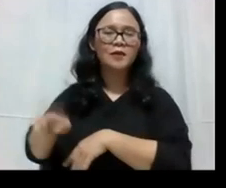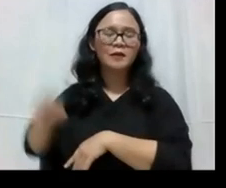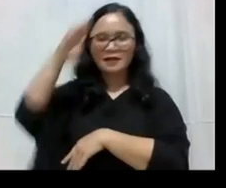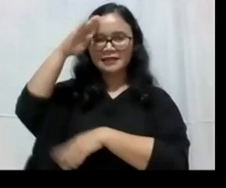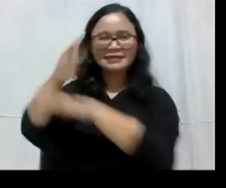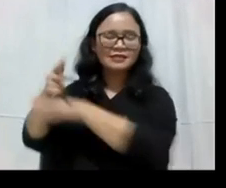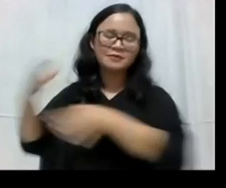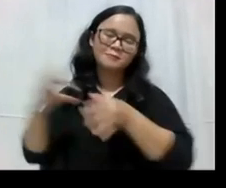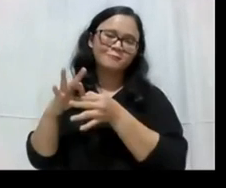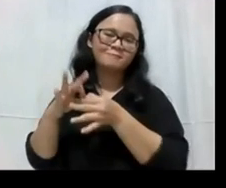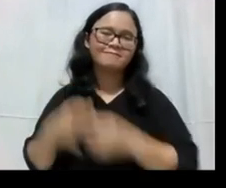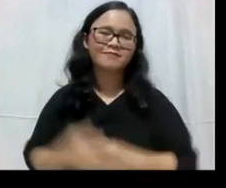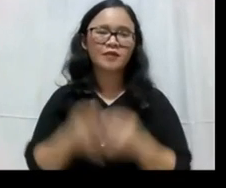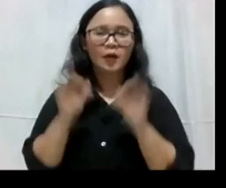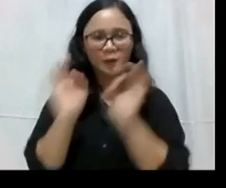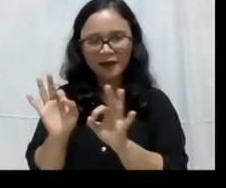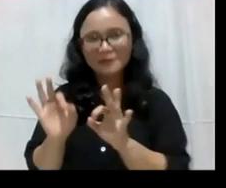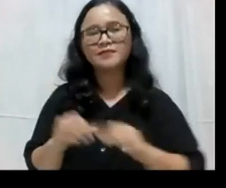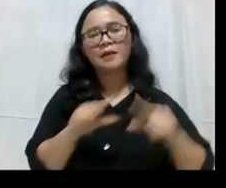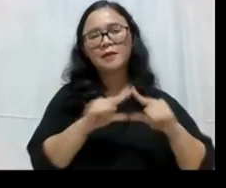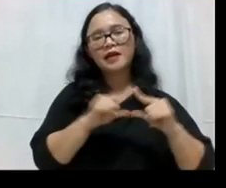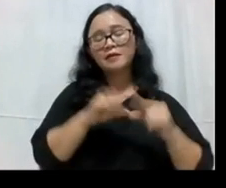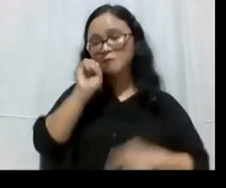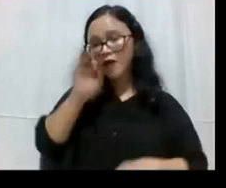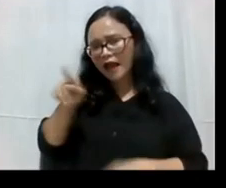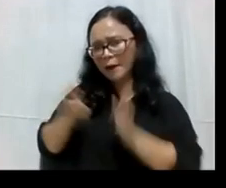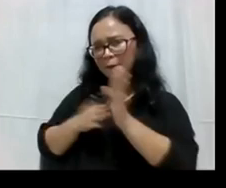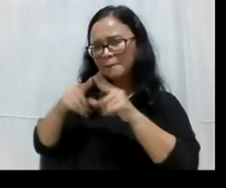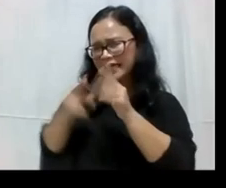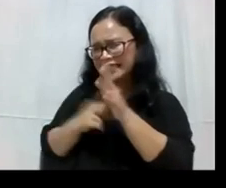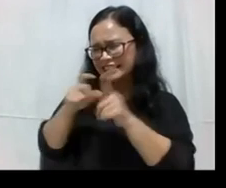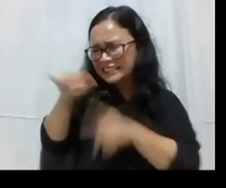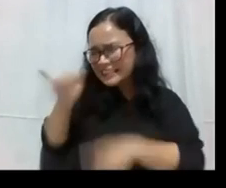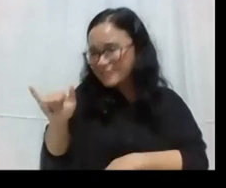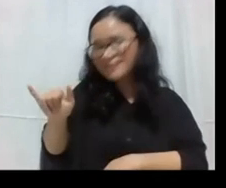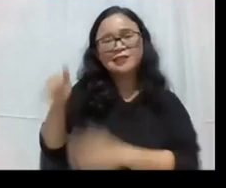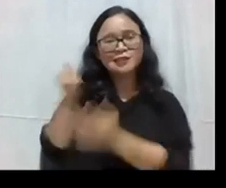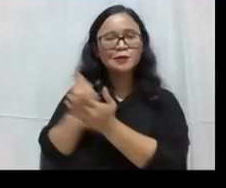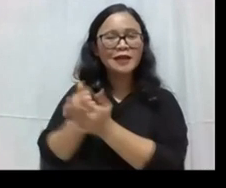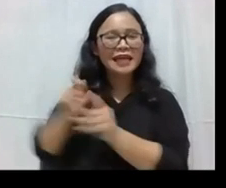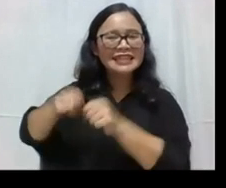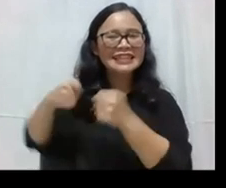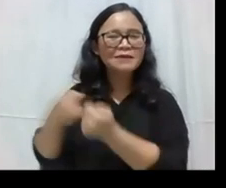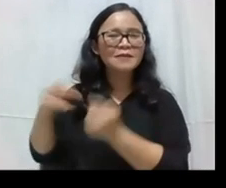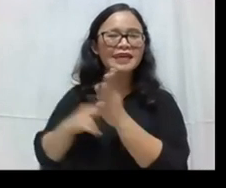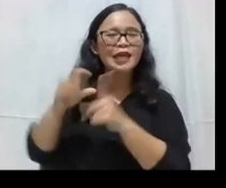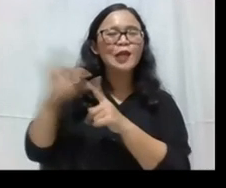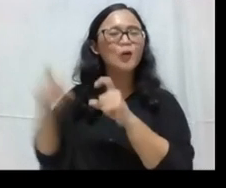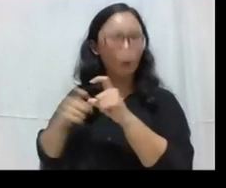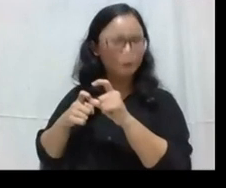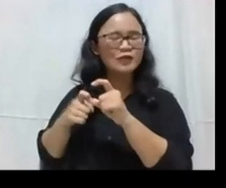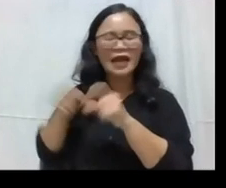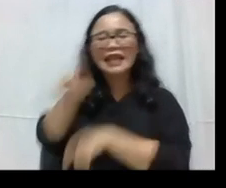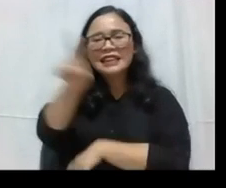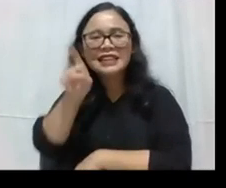Great. Another question from Mandy. Mandy was also former interim director of Indox. How did